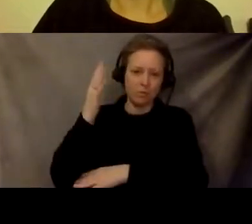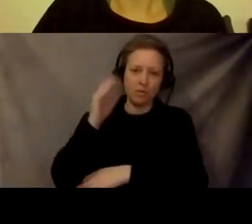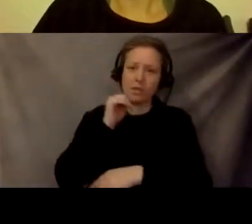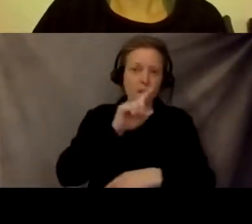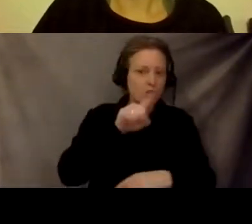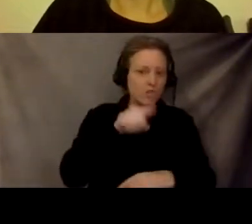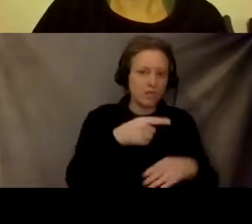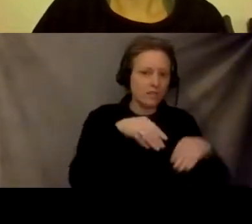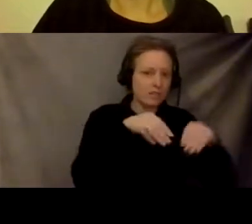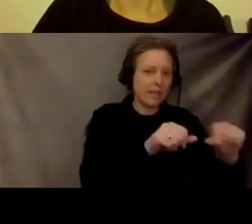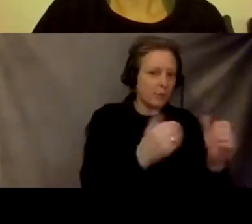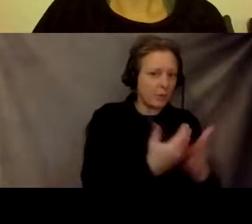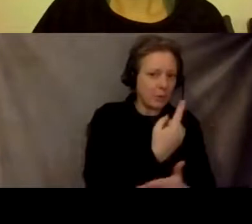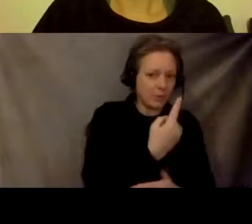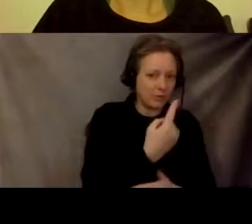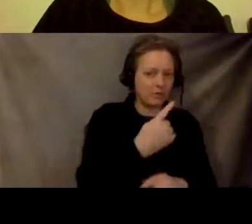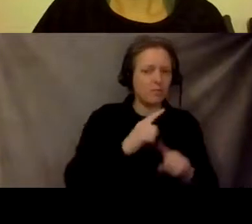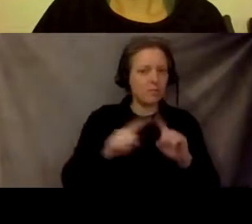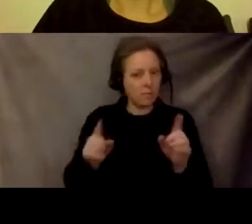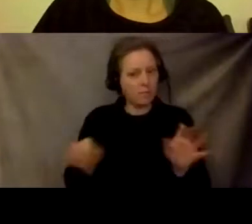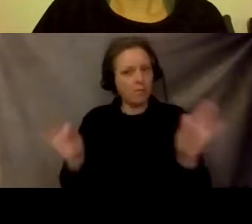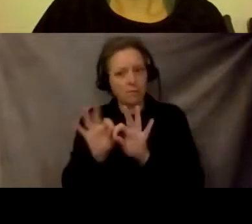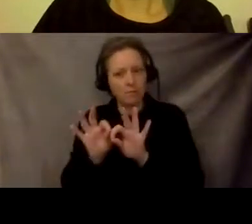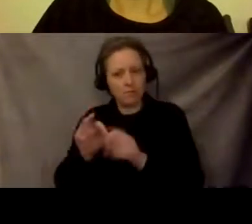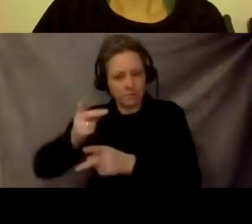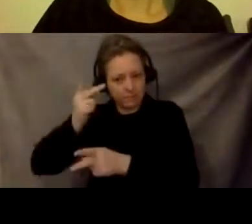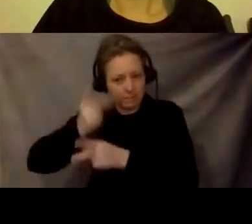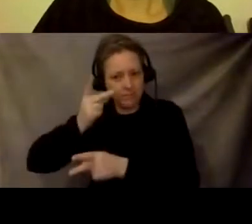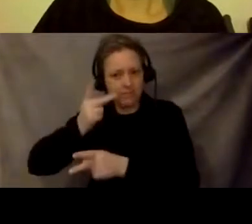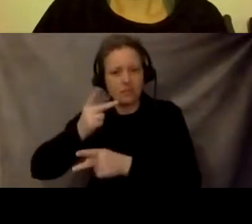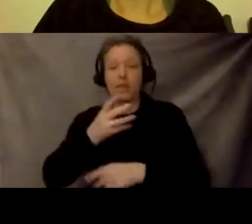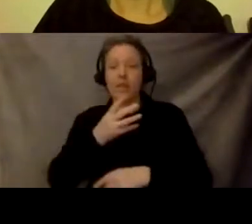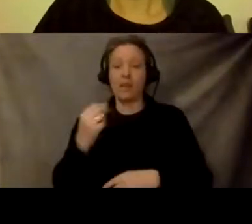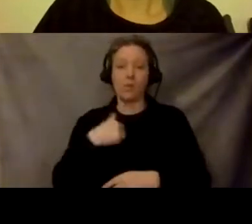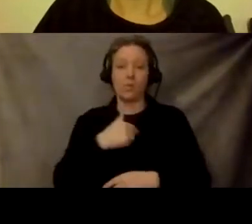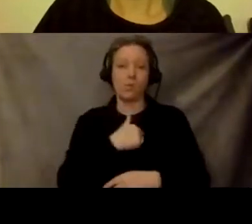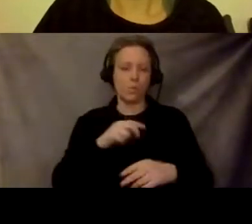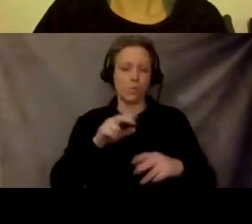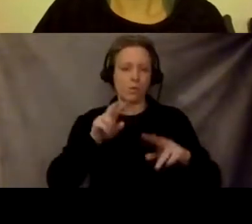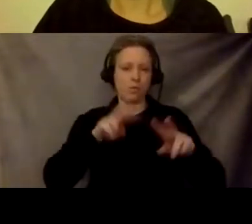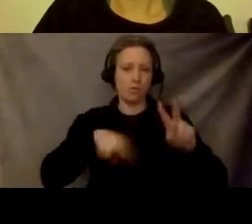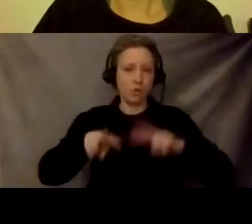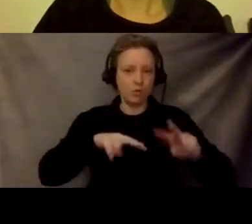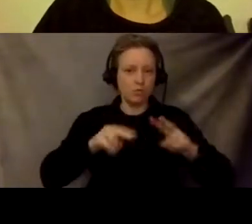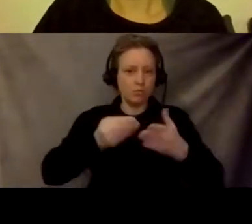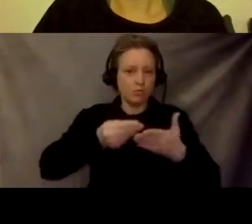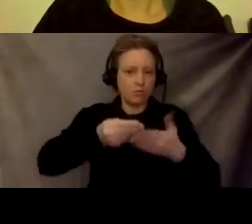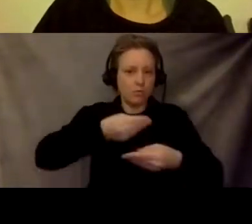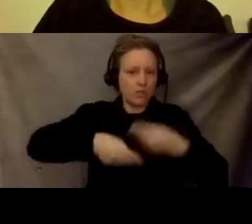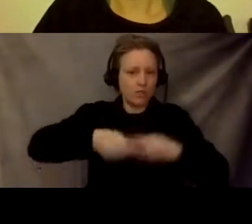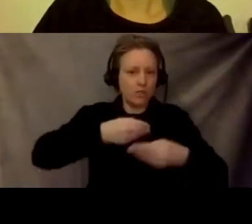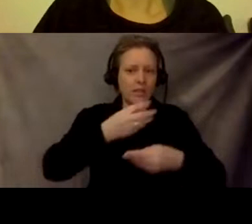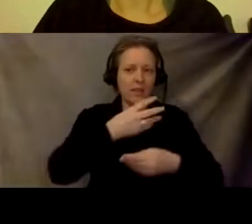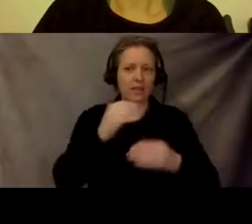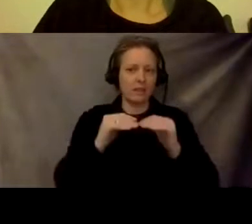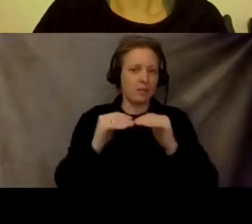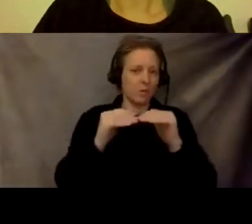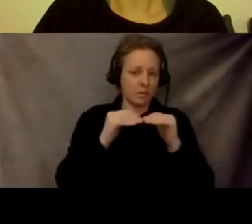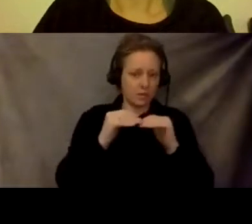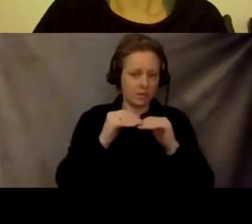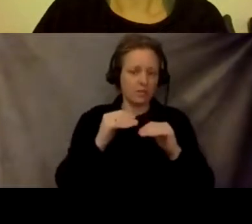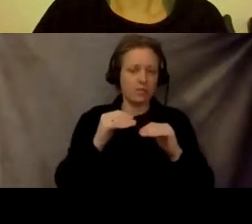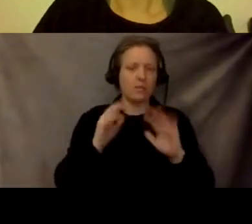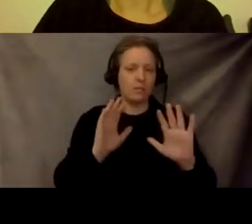and we look at equity, the equity lens, which is a good thing, we have to remember about equity